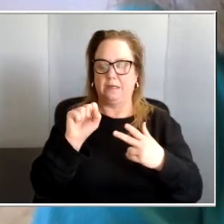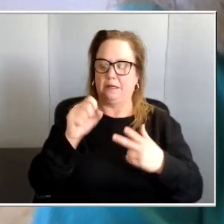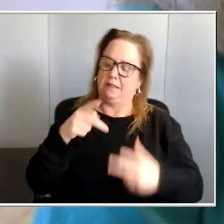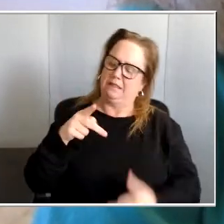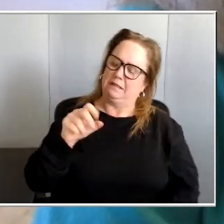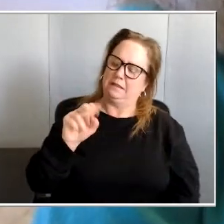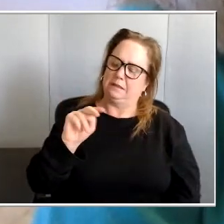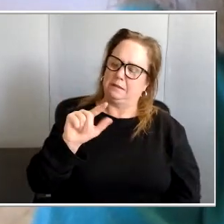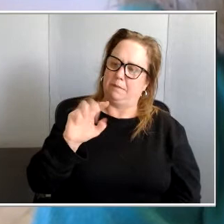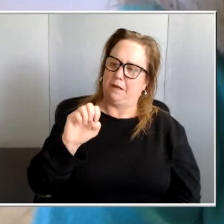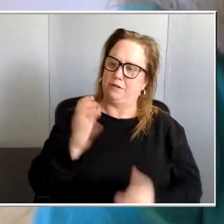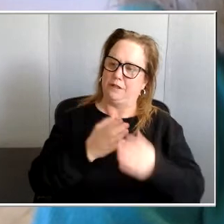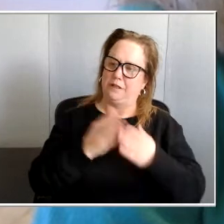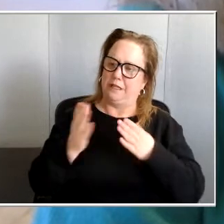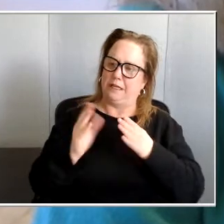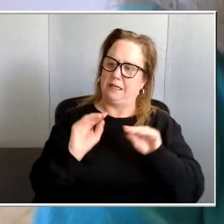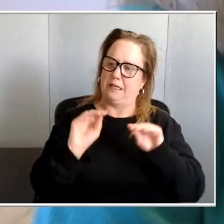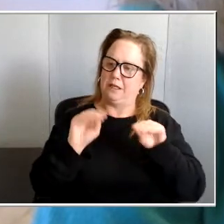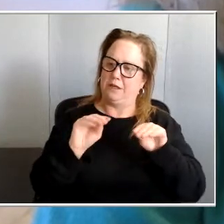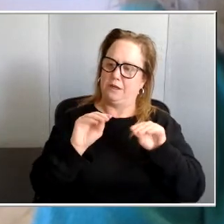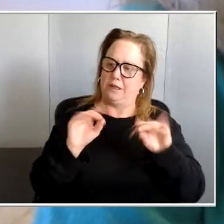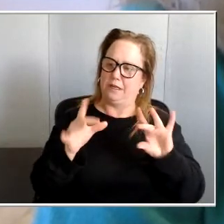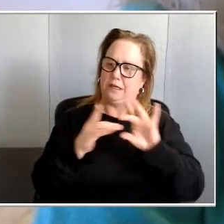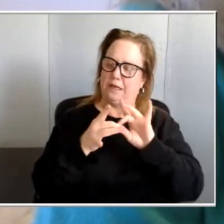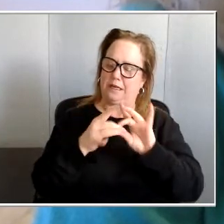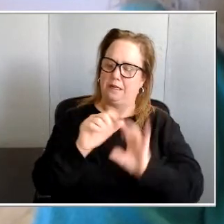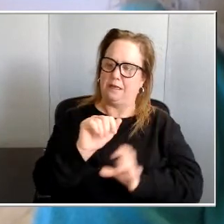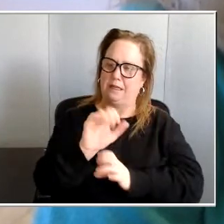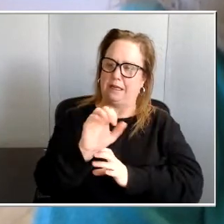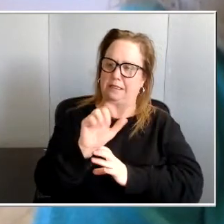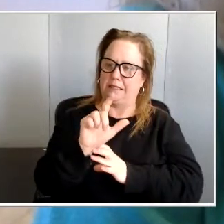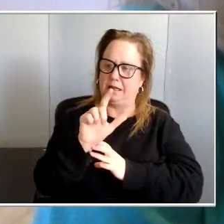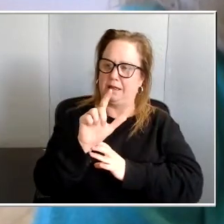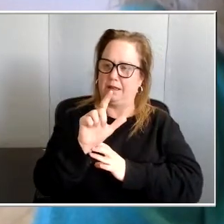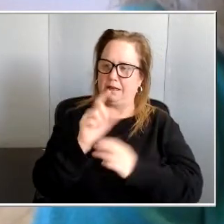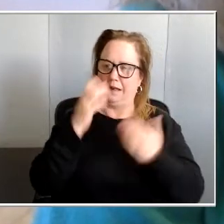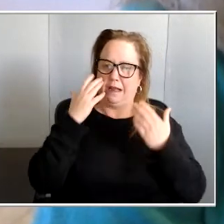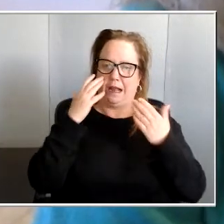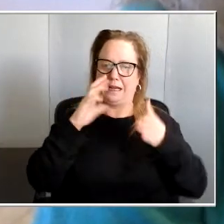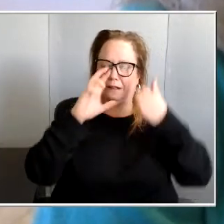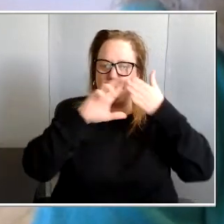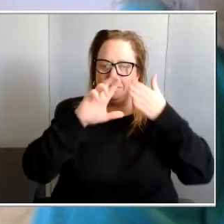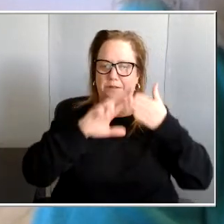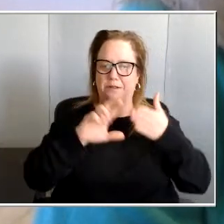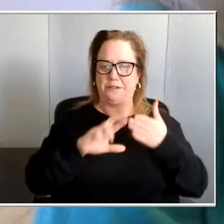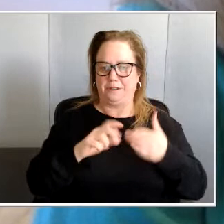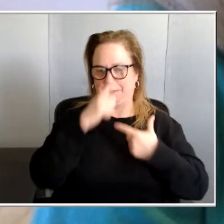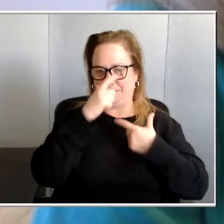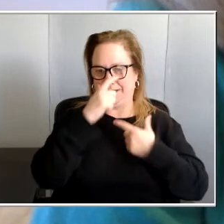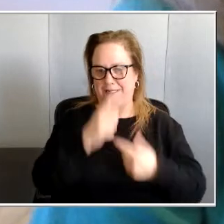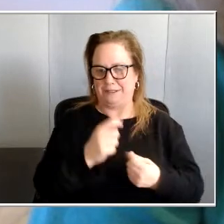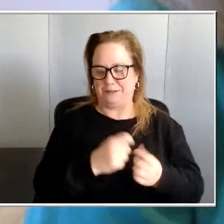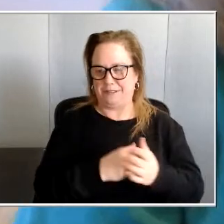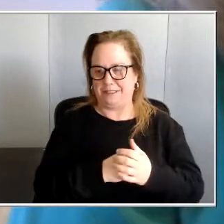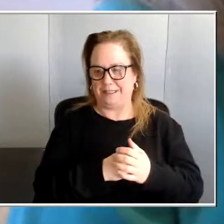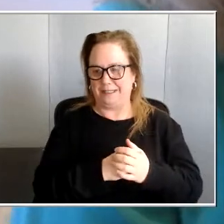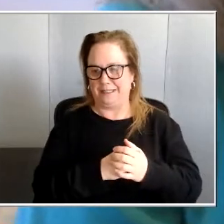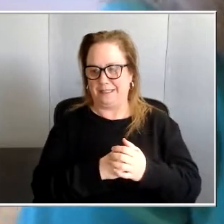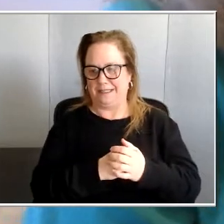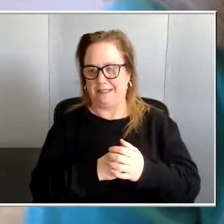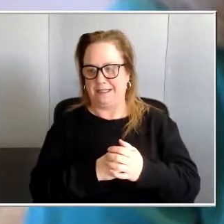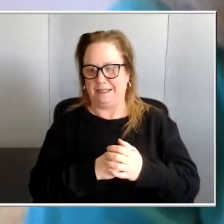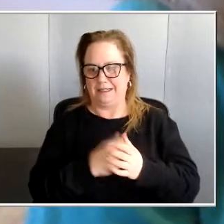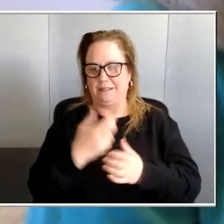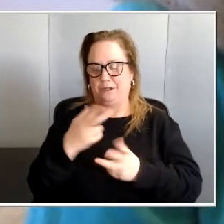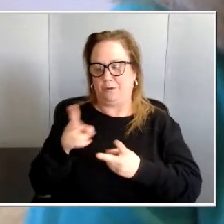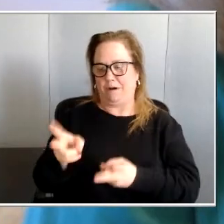sponge thing that they would like tie the ends of the ACL through, and it would like, I don't know, I did all this research on it, but it was pretty interesting. And so you wouldn't have to like harvest